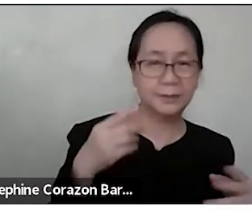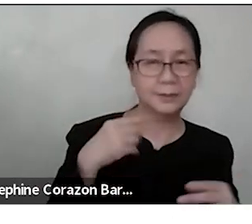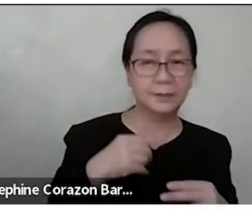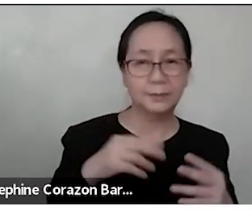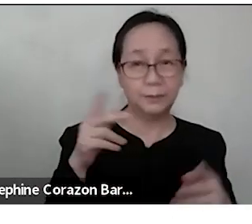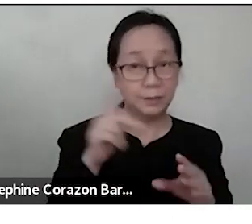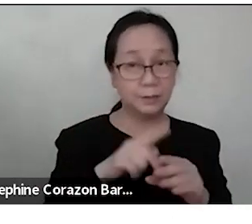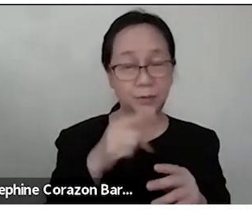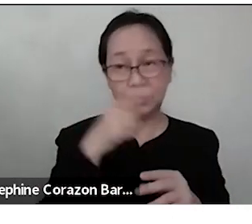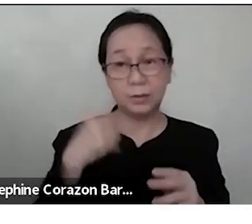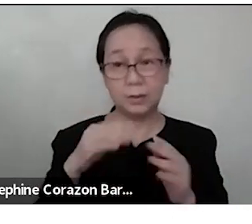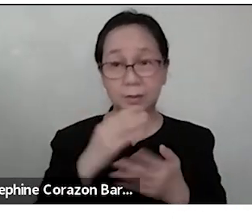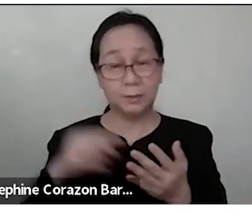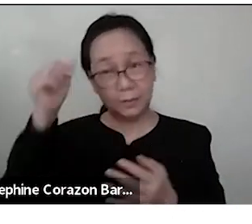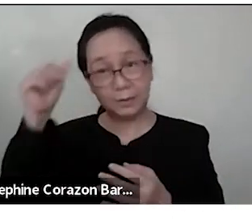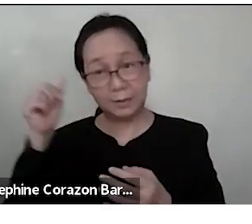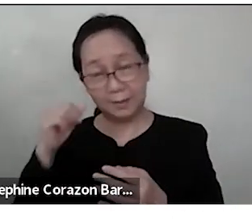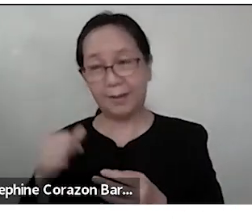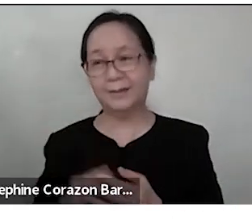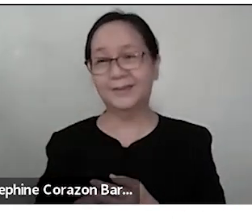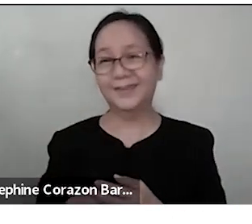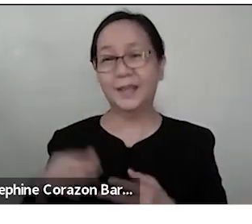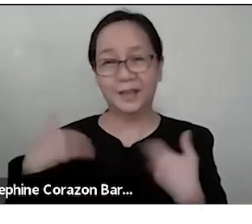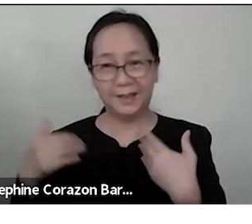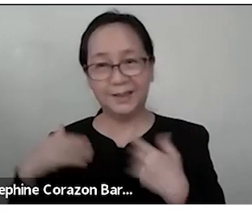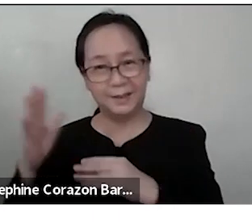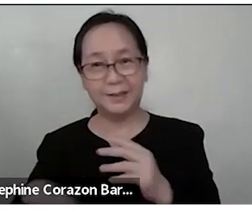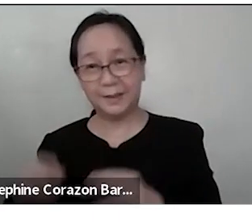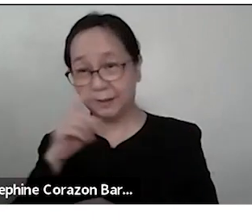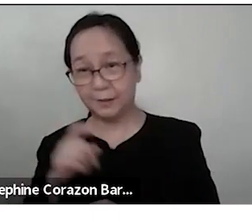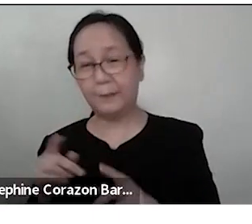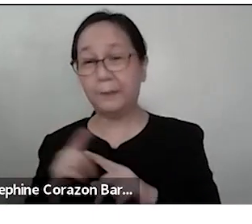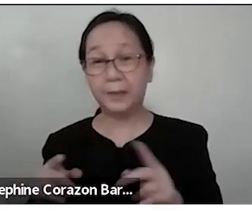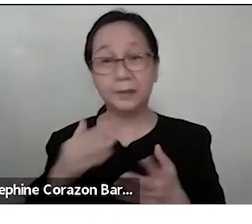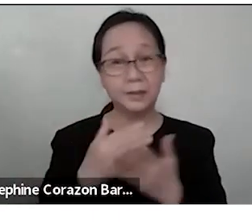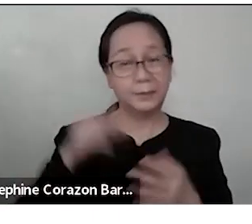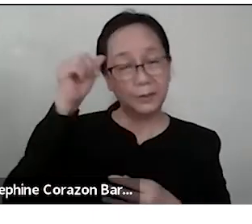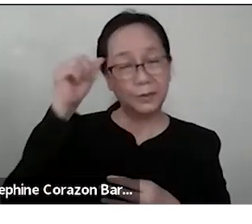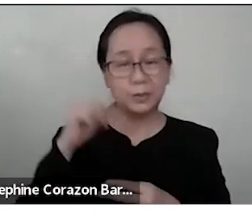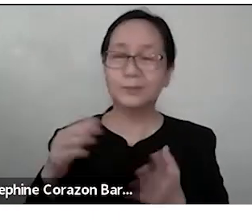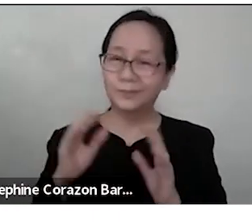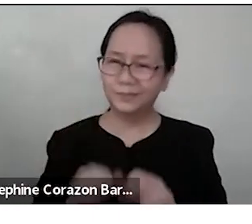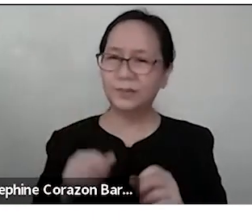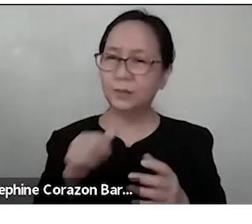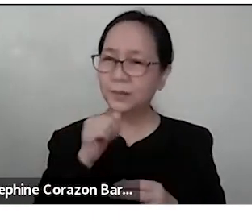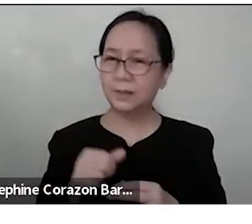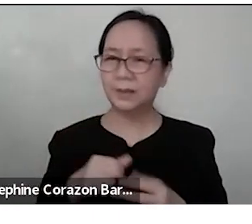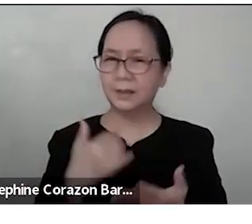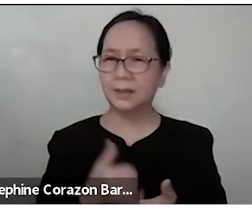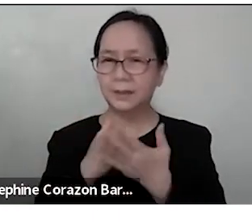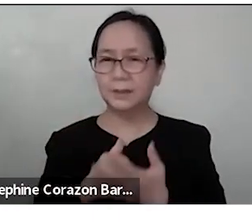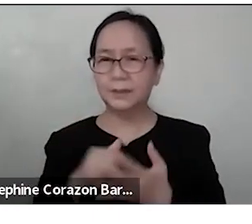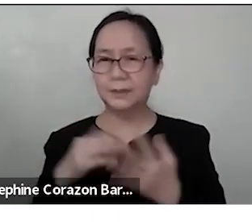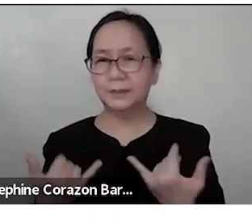because some adult mentors look younger than their age, which is nice, but some adults also could not help themselves in